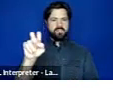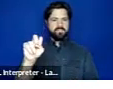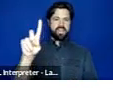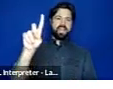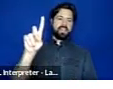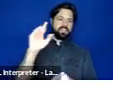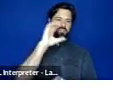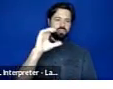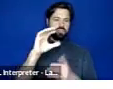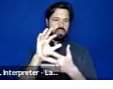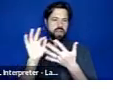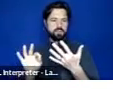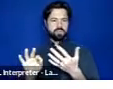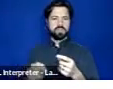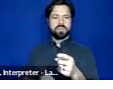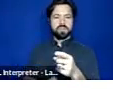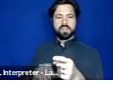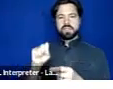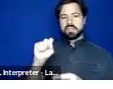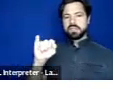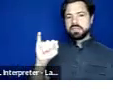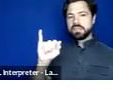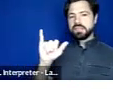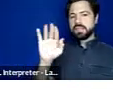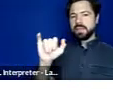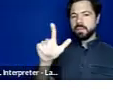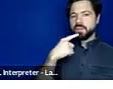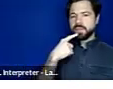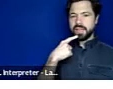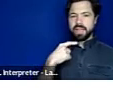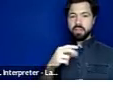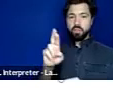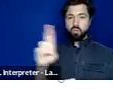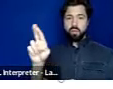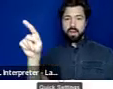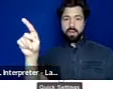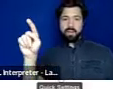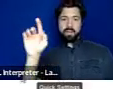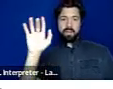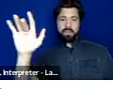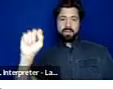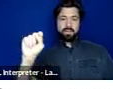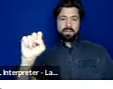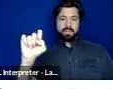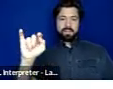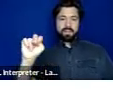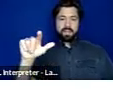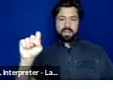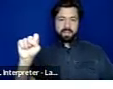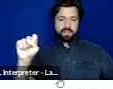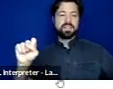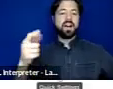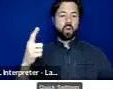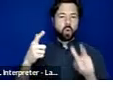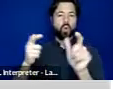I was able to hit the little off the settings button to the right. Ah, yes, here Right it is. there, it's there. It is in the quick